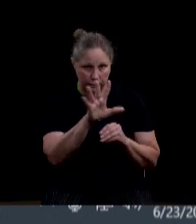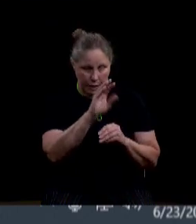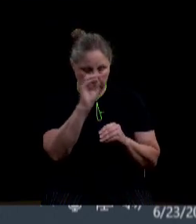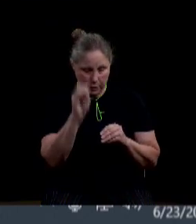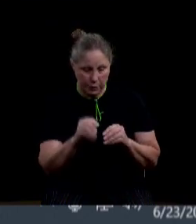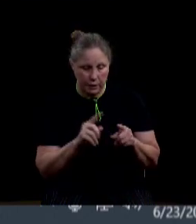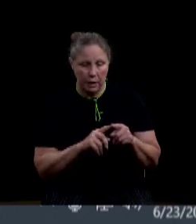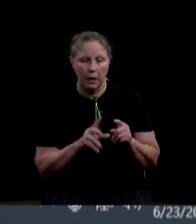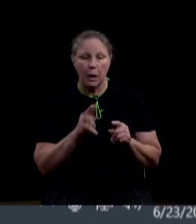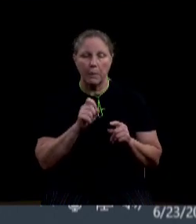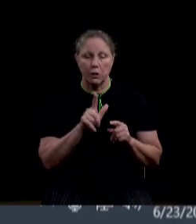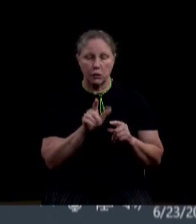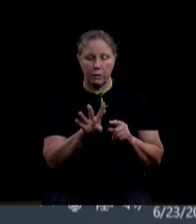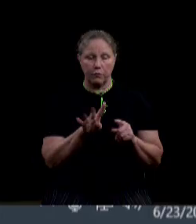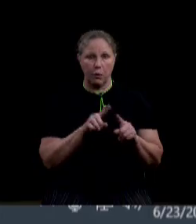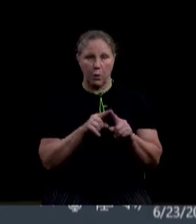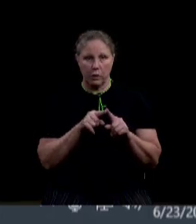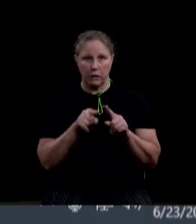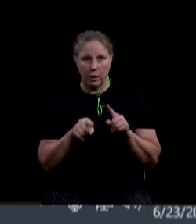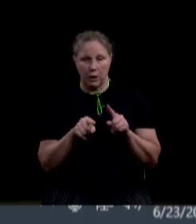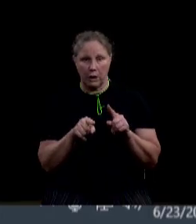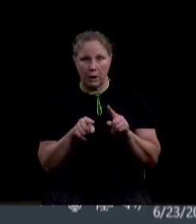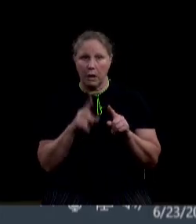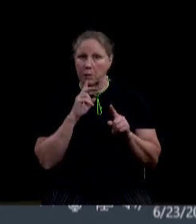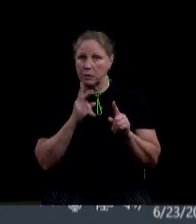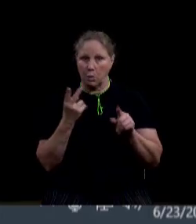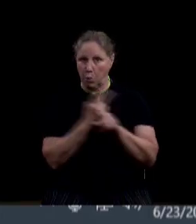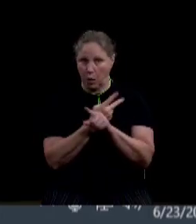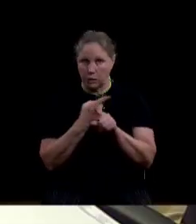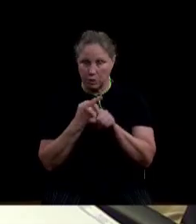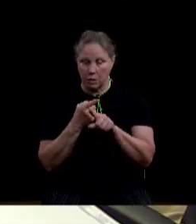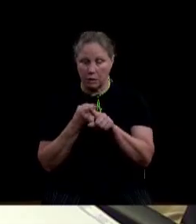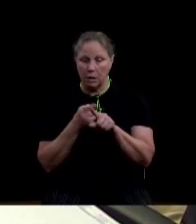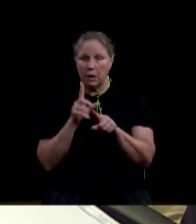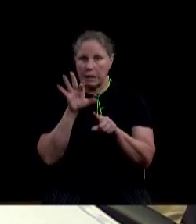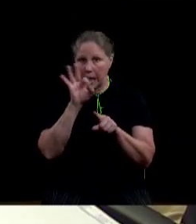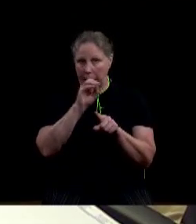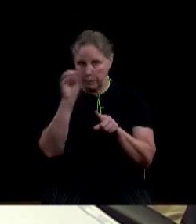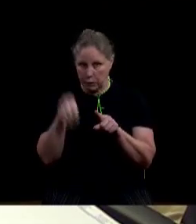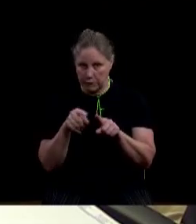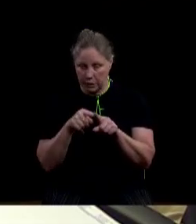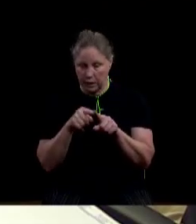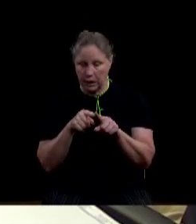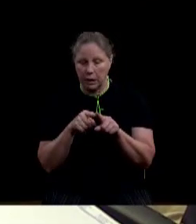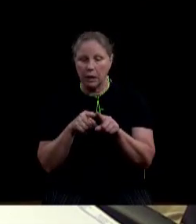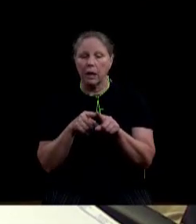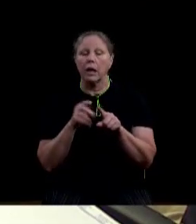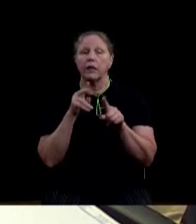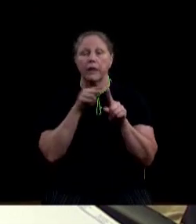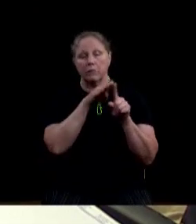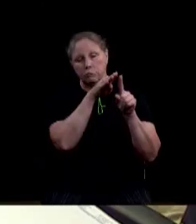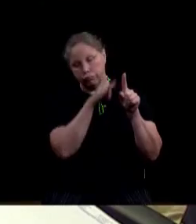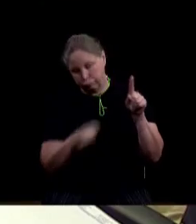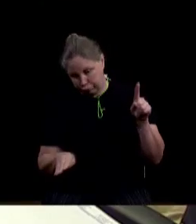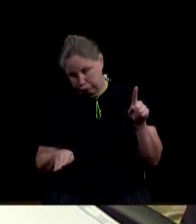highest peak before the reopening, almost 9%. And then we saw it drop between 331 through